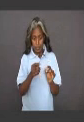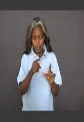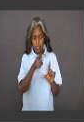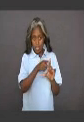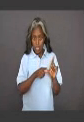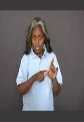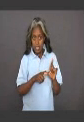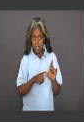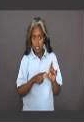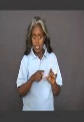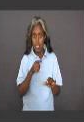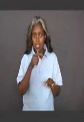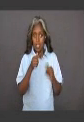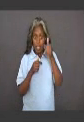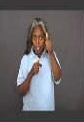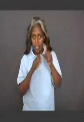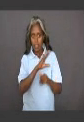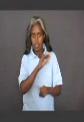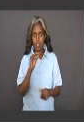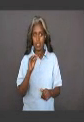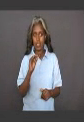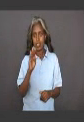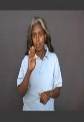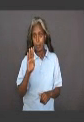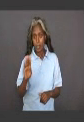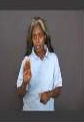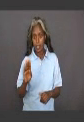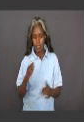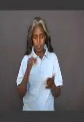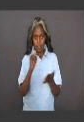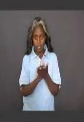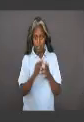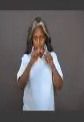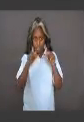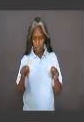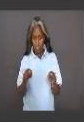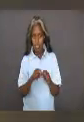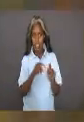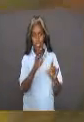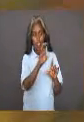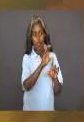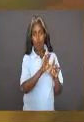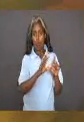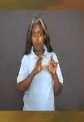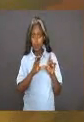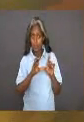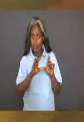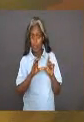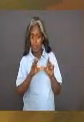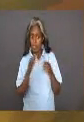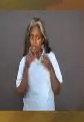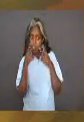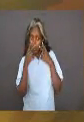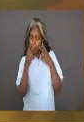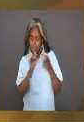If angles alpha and beta of that triangle are complementary, I would like